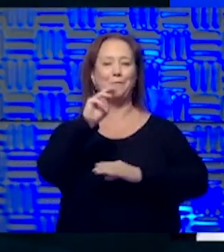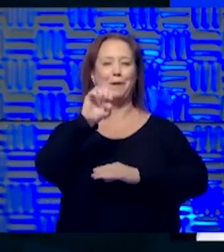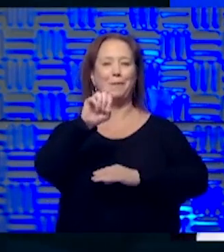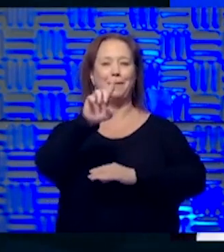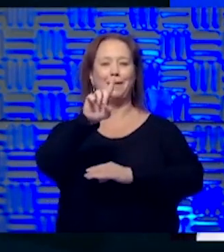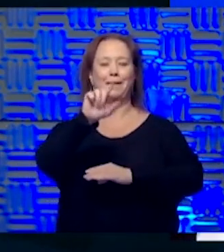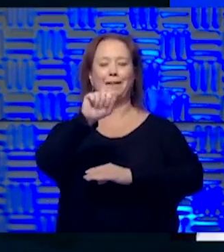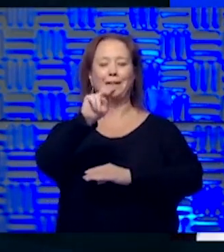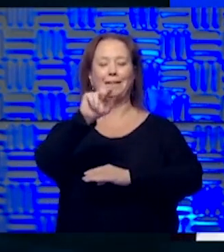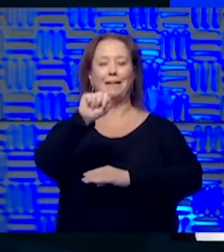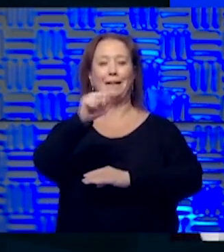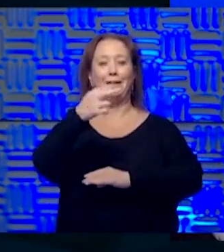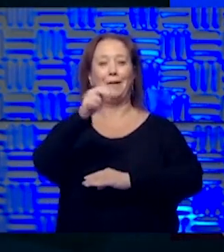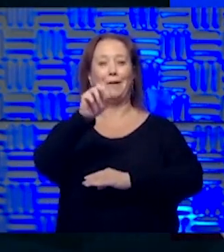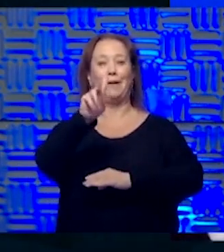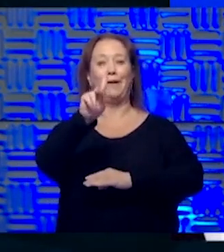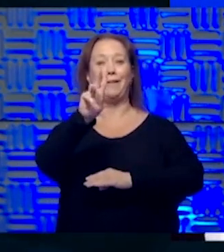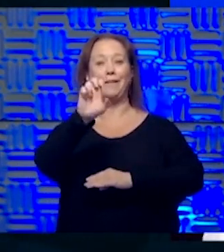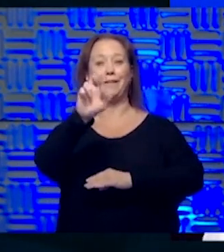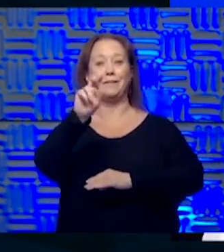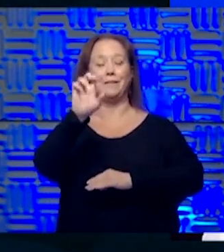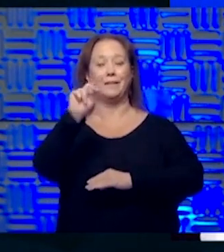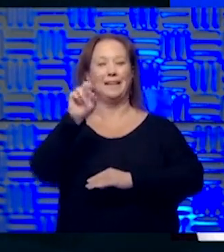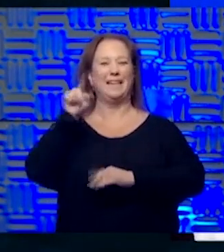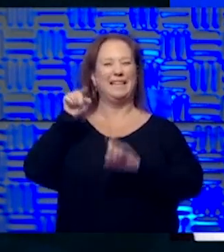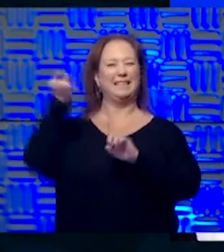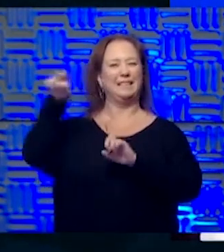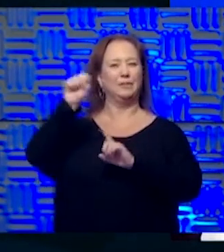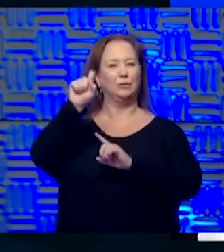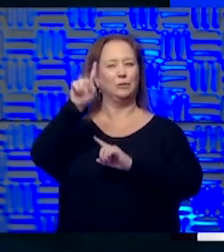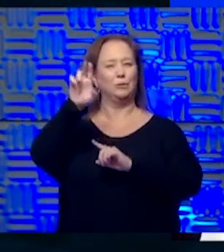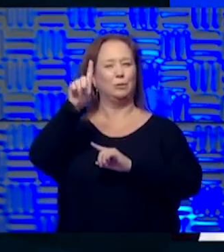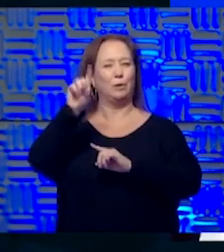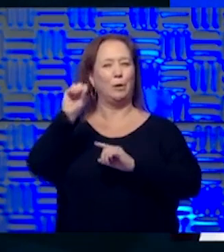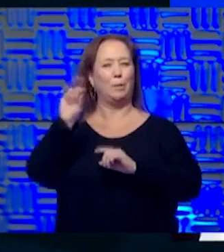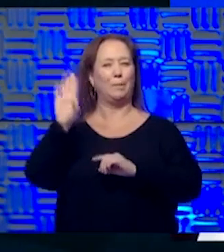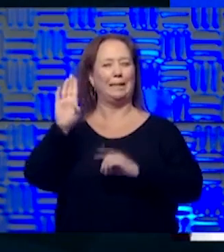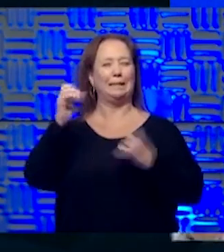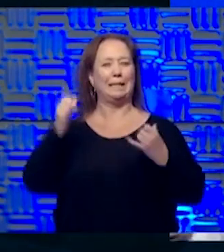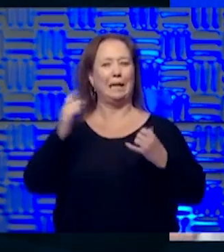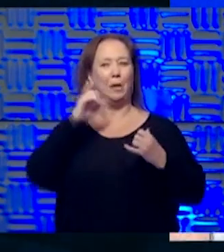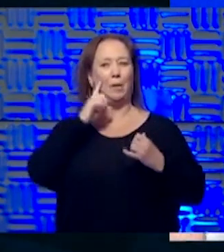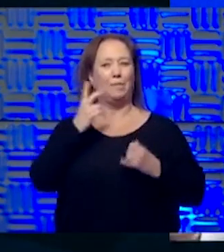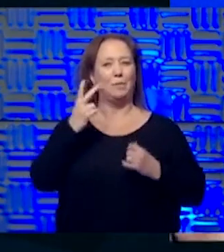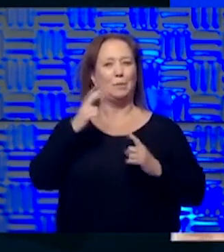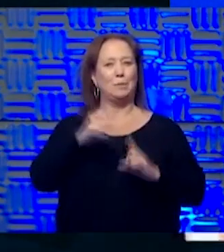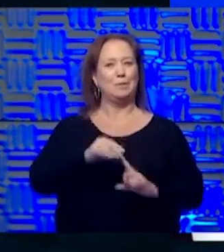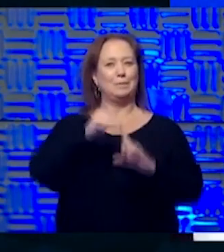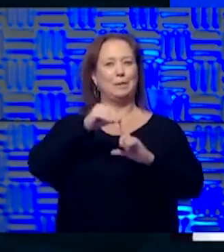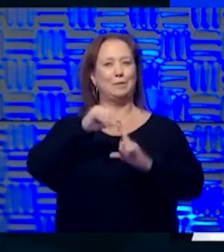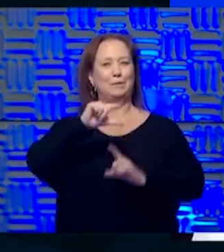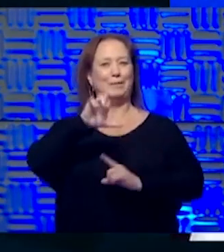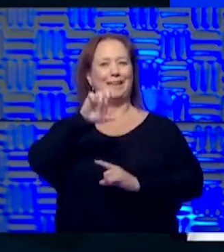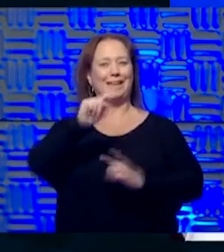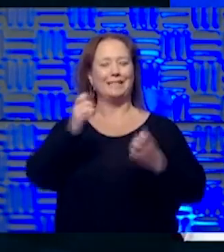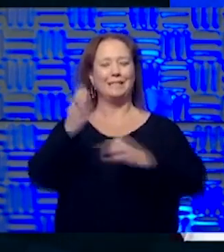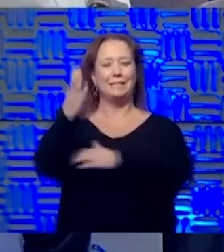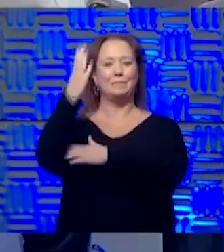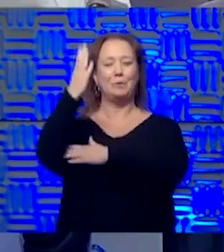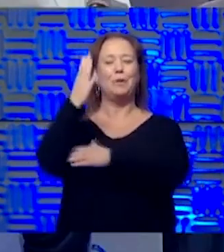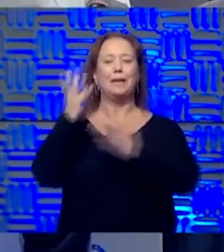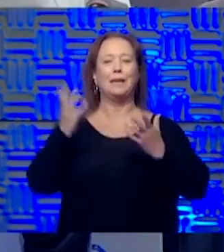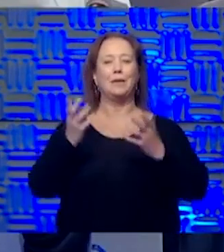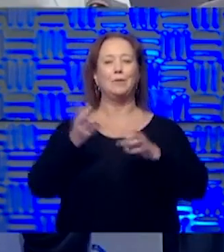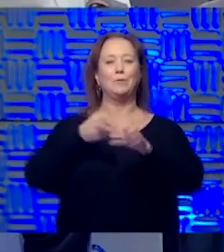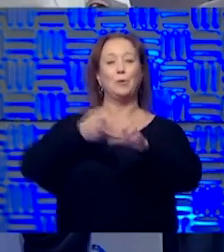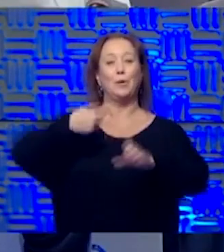Hawkinson, Dr. Hawk. Hawk is over in Studio B, and because we have two special guests here this morning here in our studio with